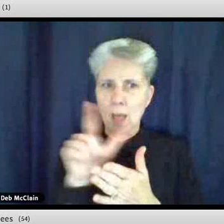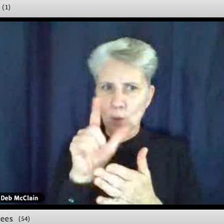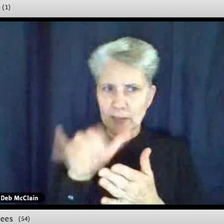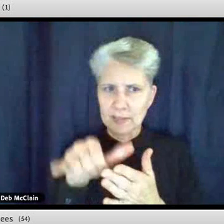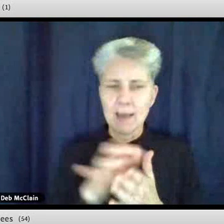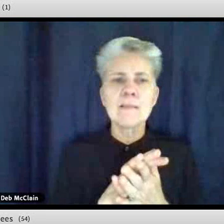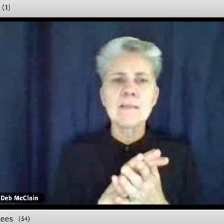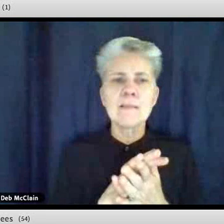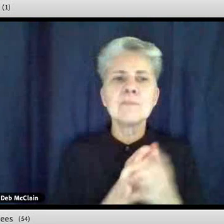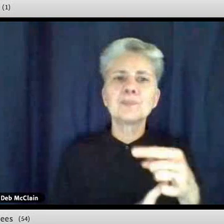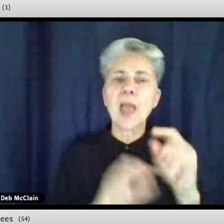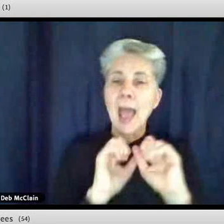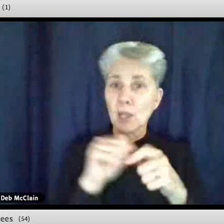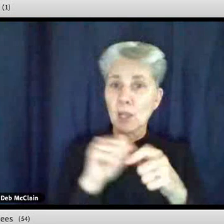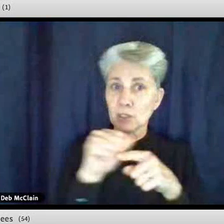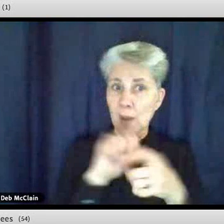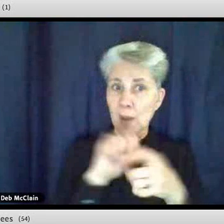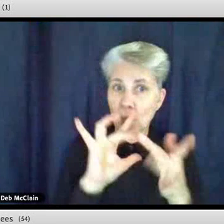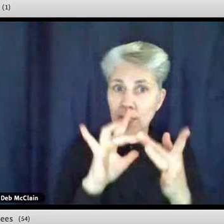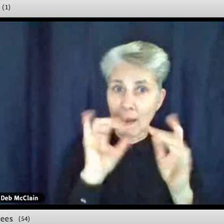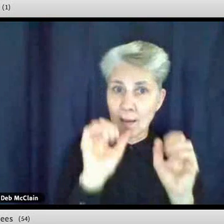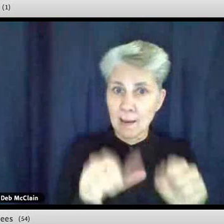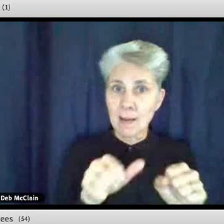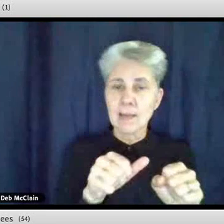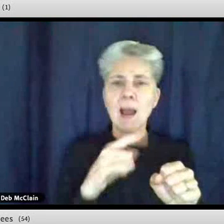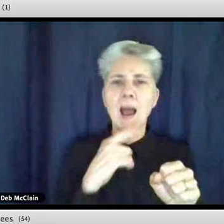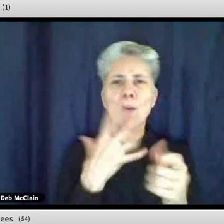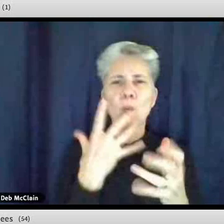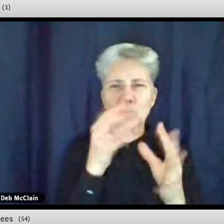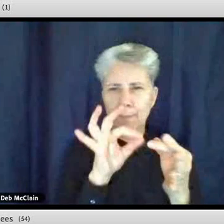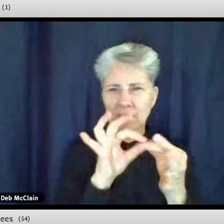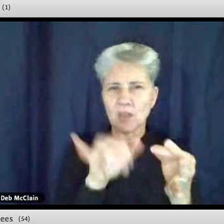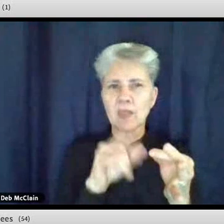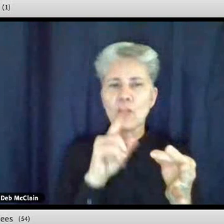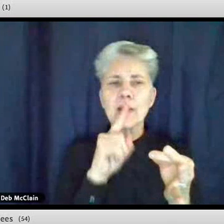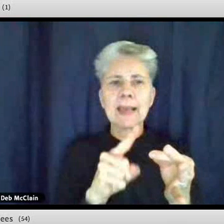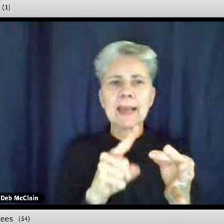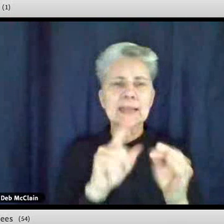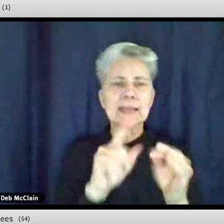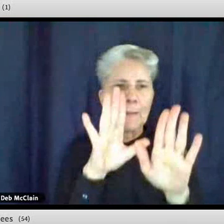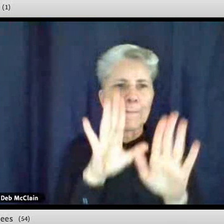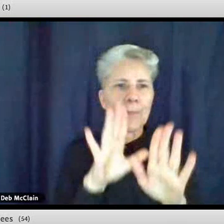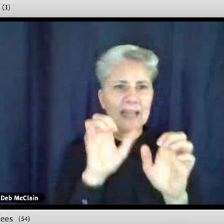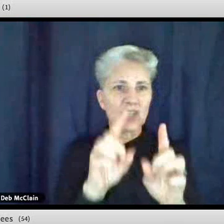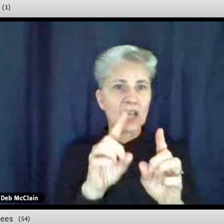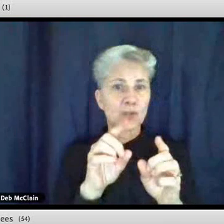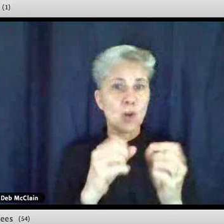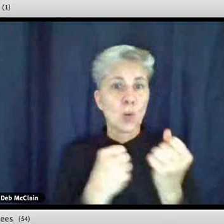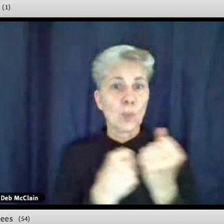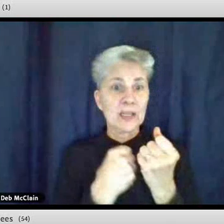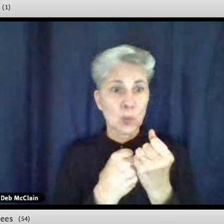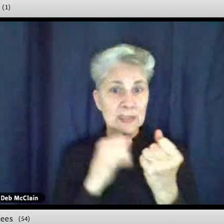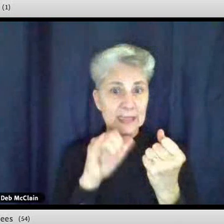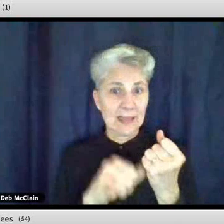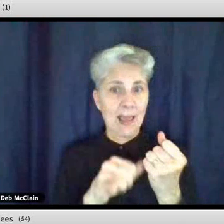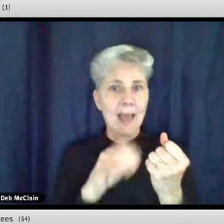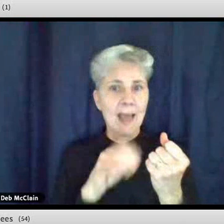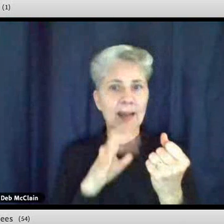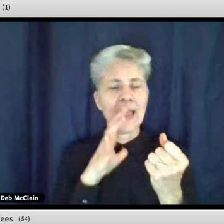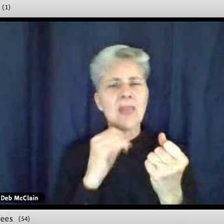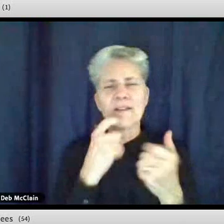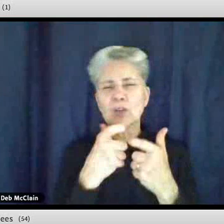So there's also resources for academic and school libraries, how you can train online. I did want to